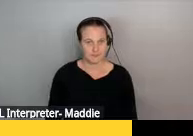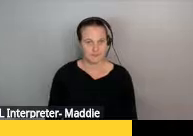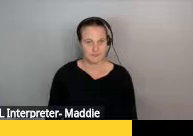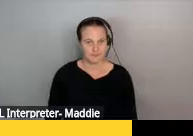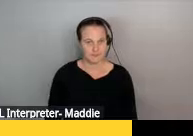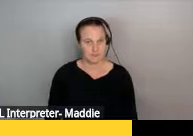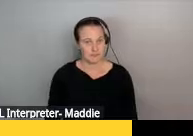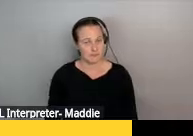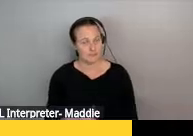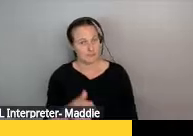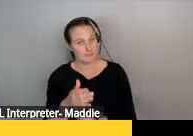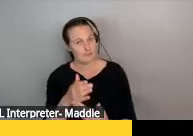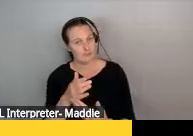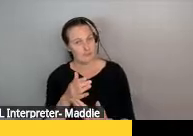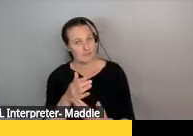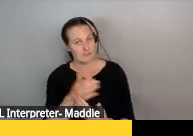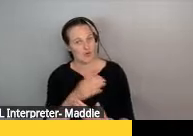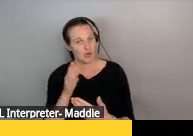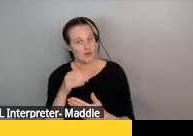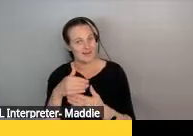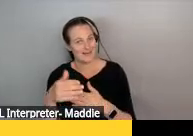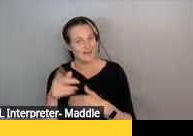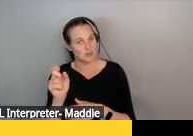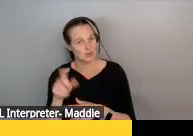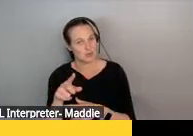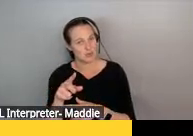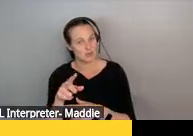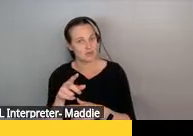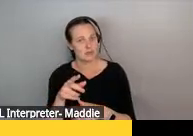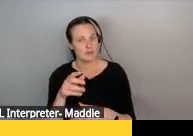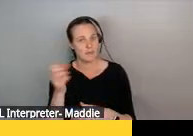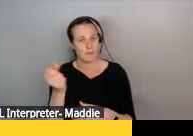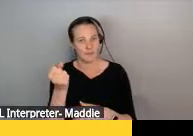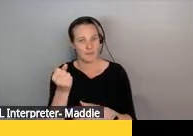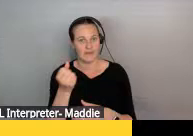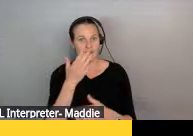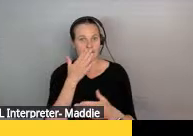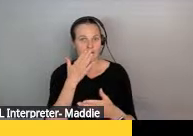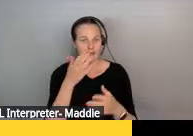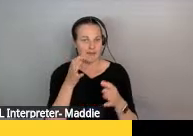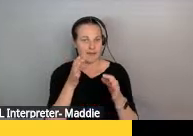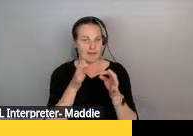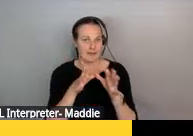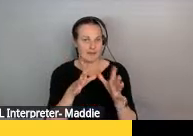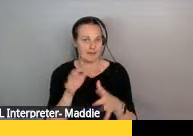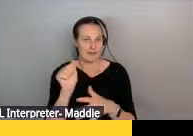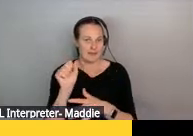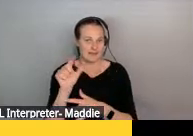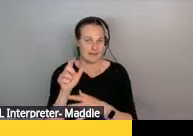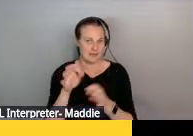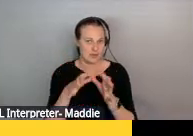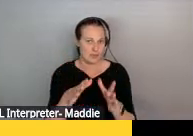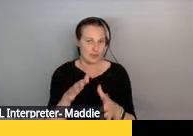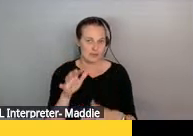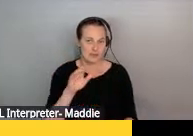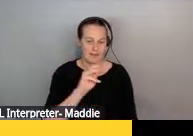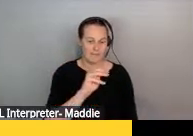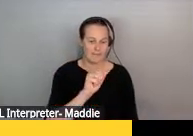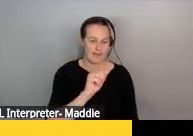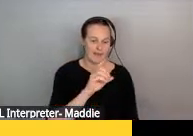Before we go to the next question, I just wanted to take a moment to thank our ASL interpreters, Maddie and Jamie, who have been on